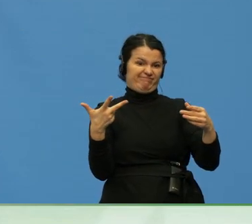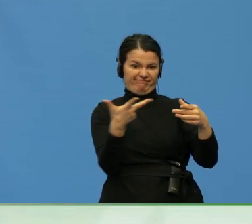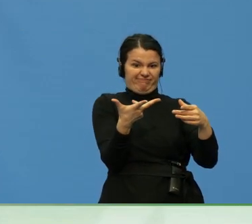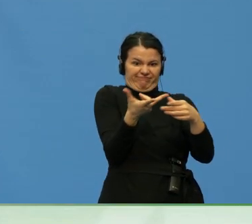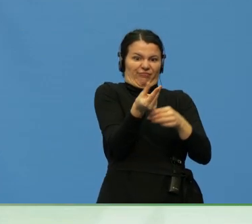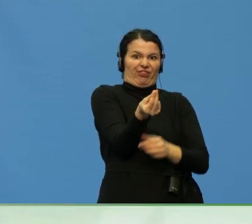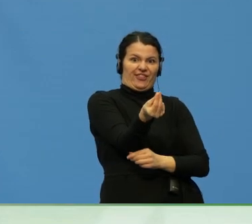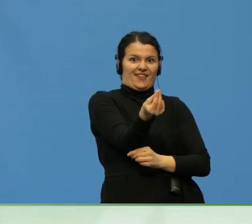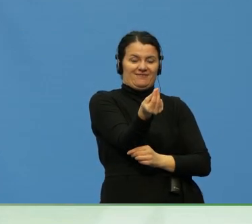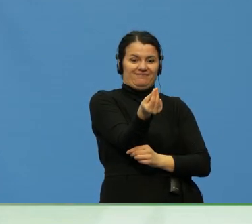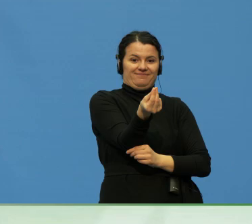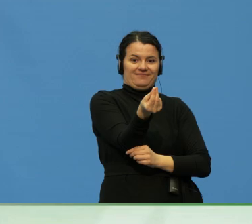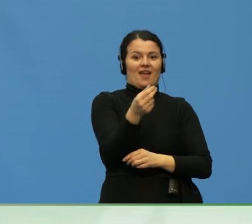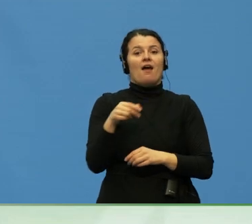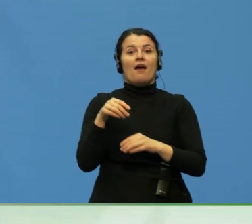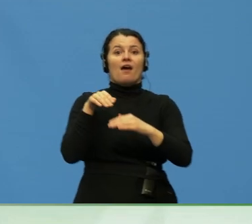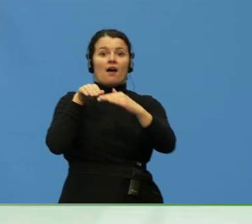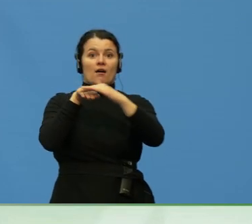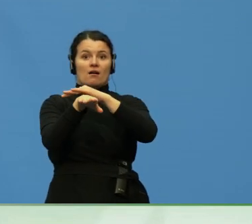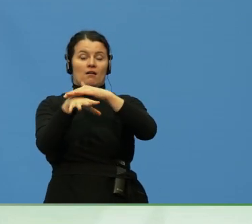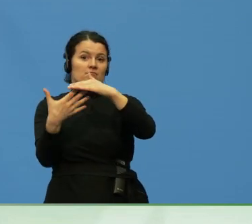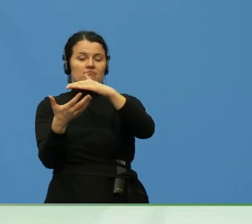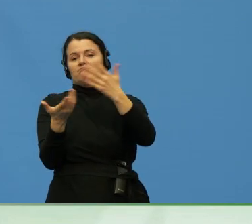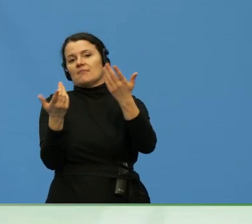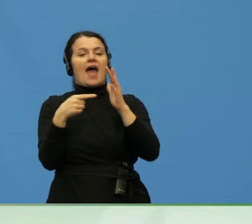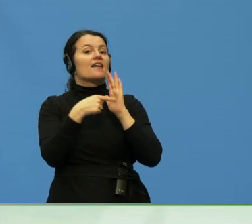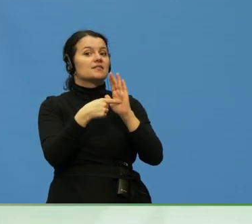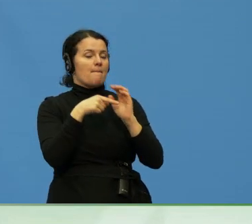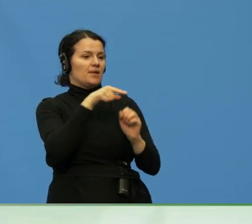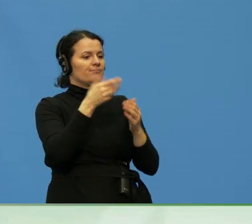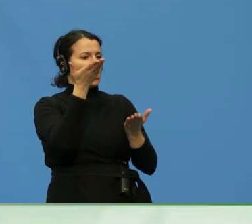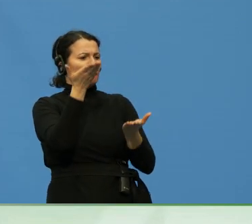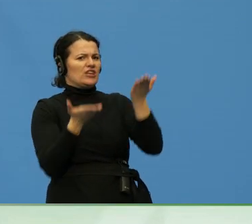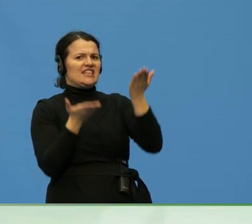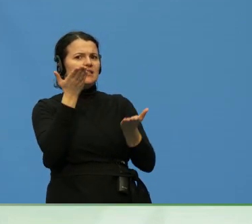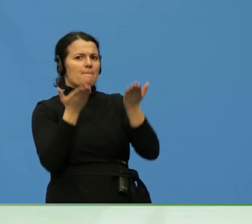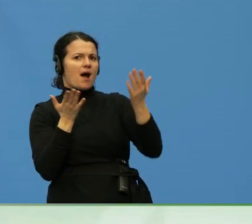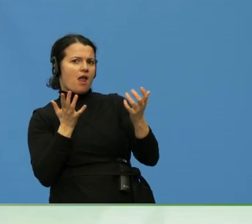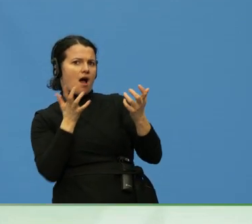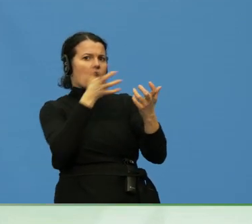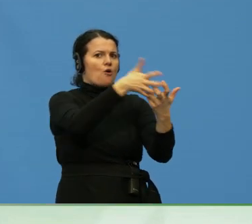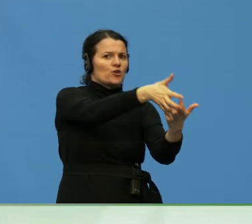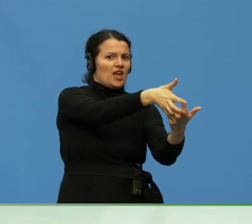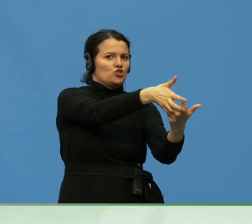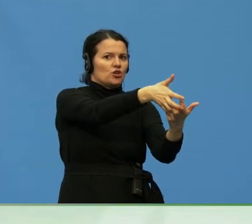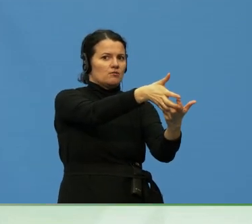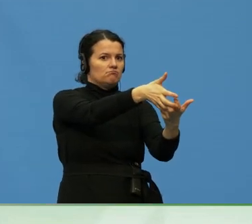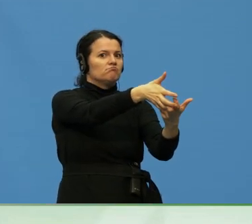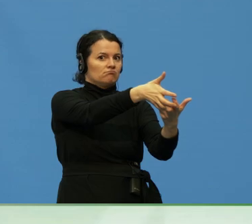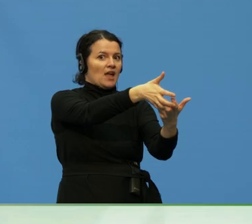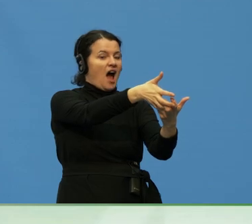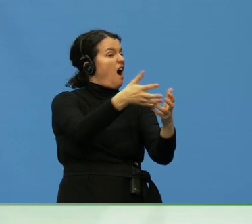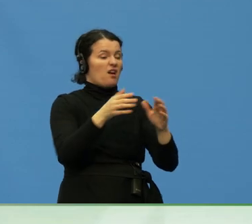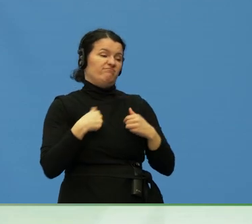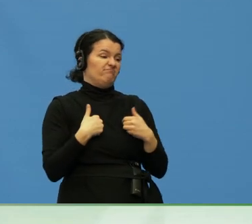allowed, is a denial of reasonable accommodation. So while accessibility is